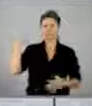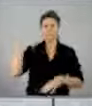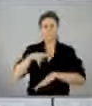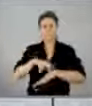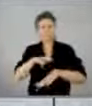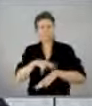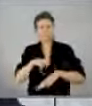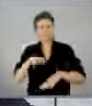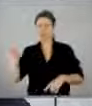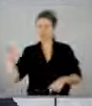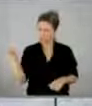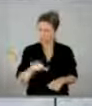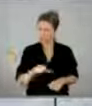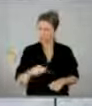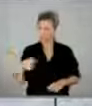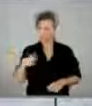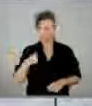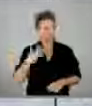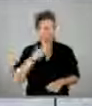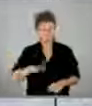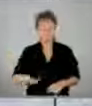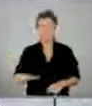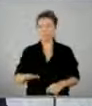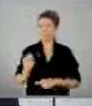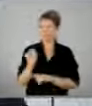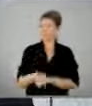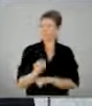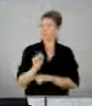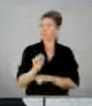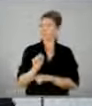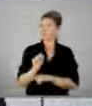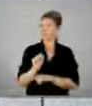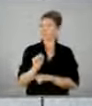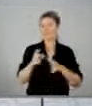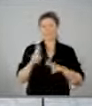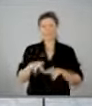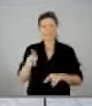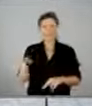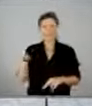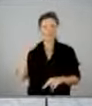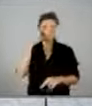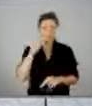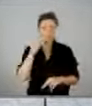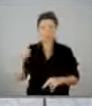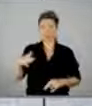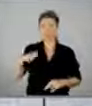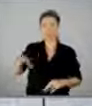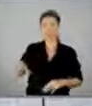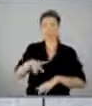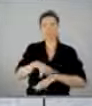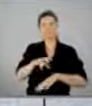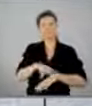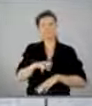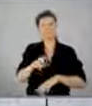wish, that should that be what the Brittany wanted. You didn't get to express that wish. They didn't tell you.